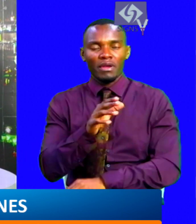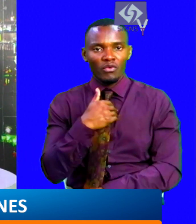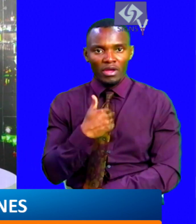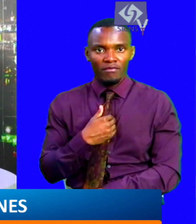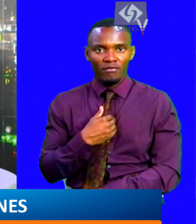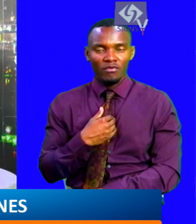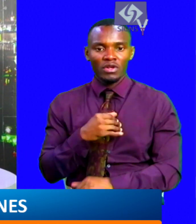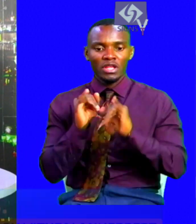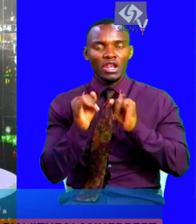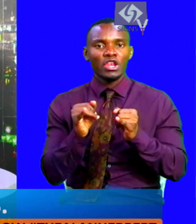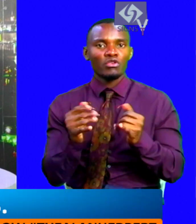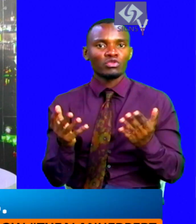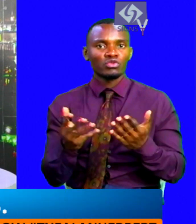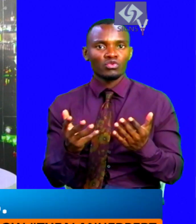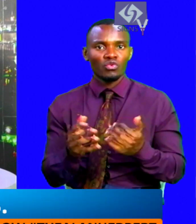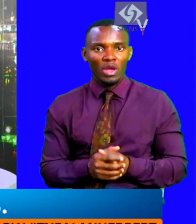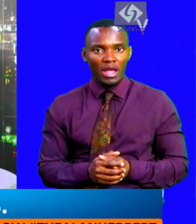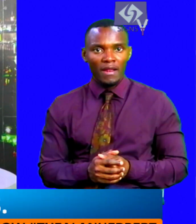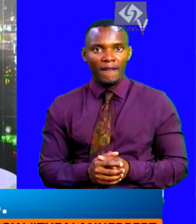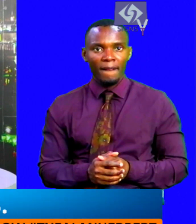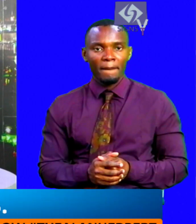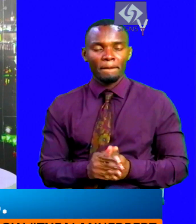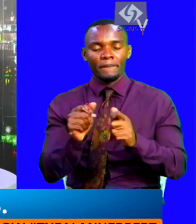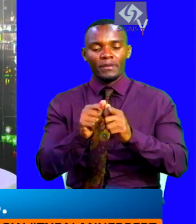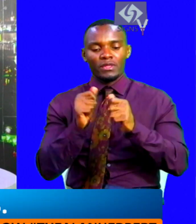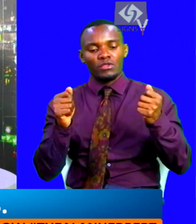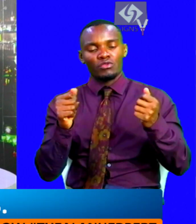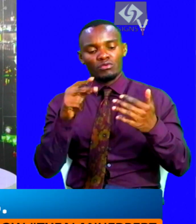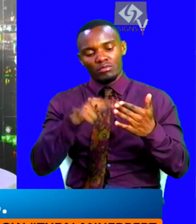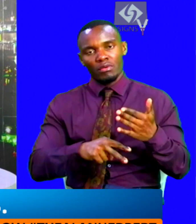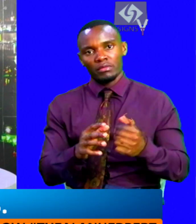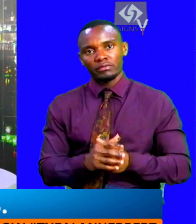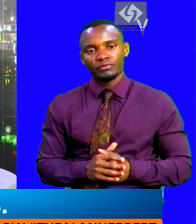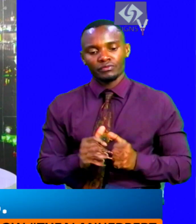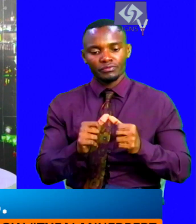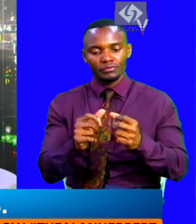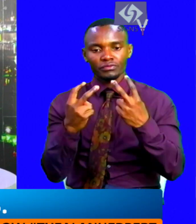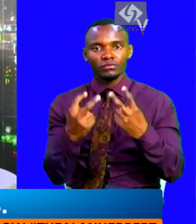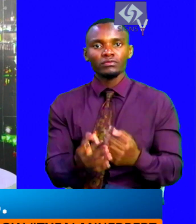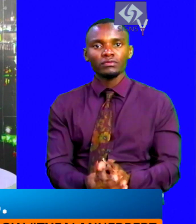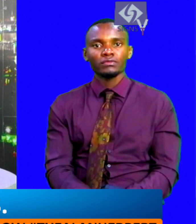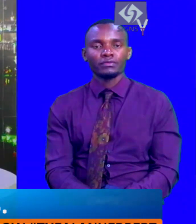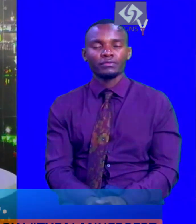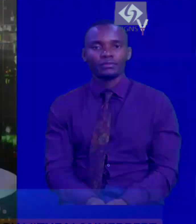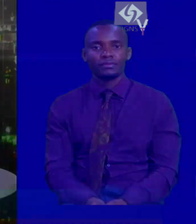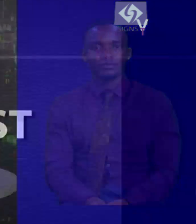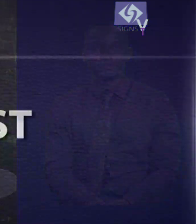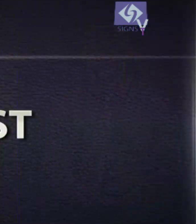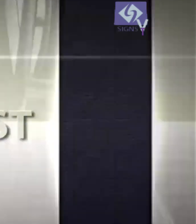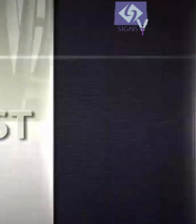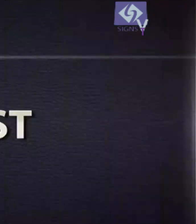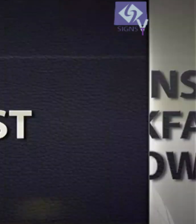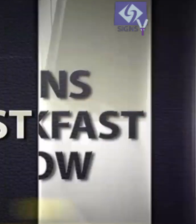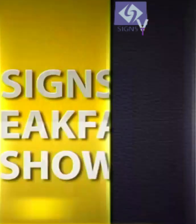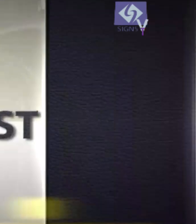lawyer George Morara welcomed the sentencing, terming it as a win for the minor, who still is in protective custody alongside